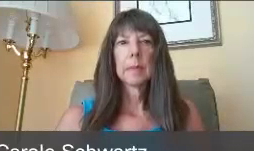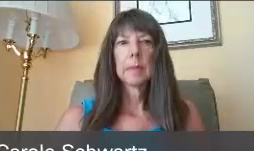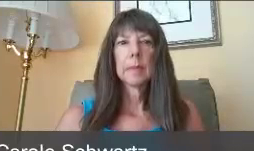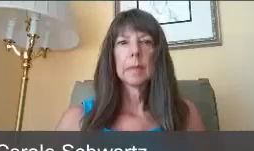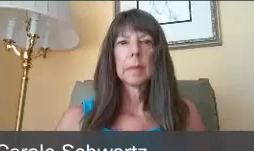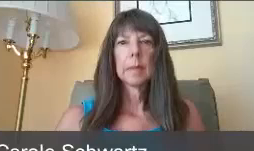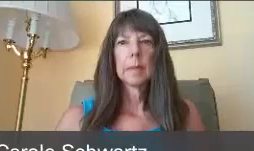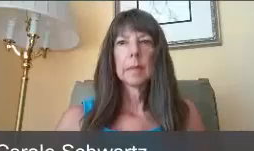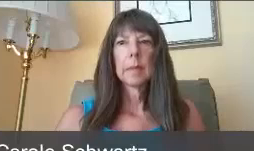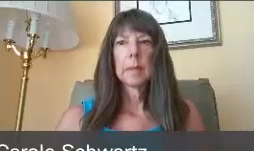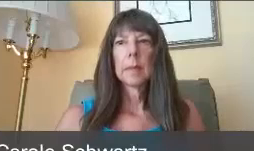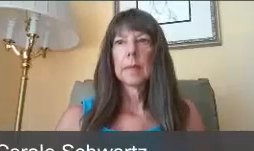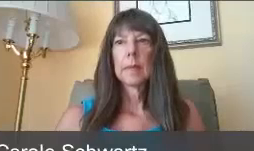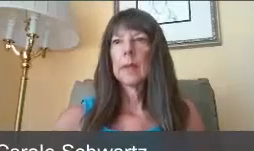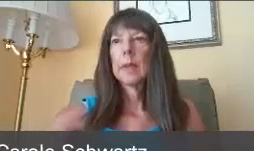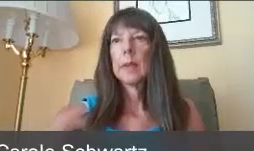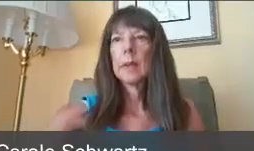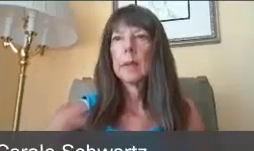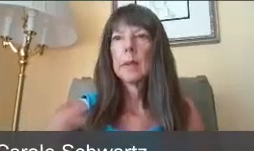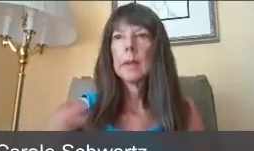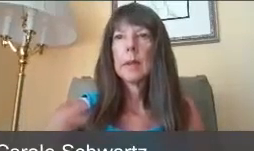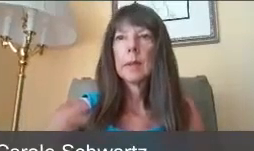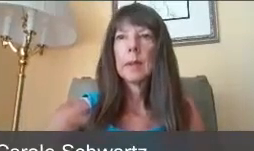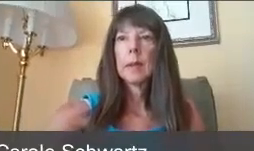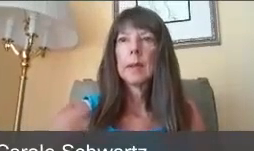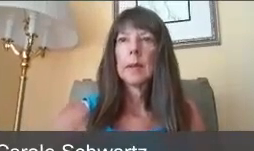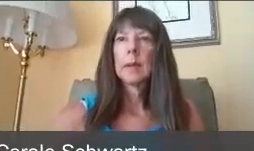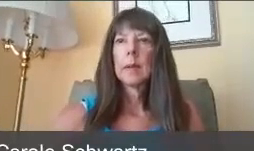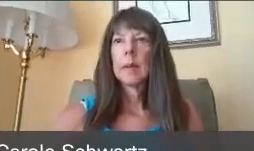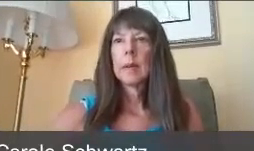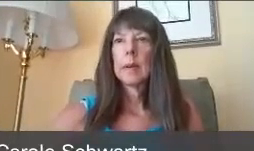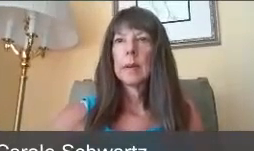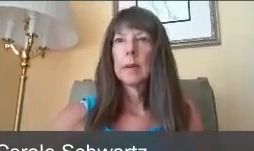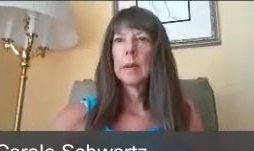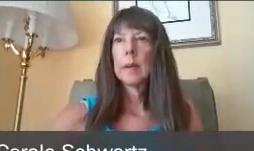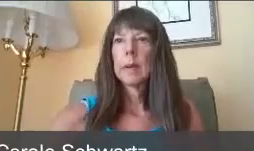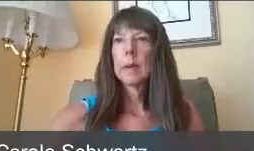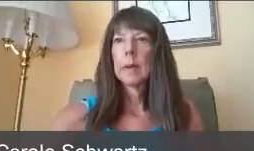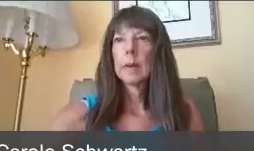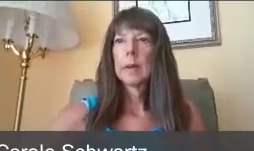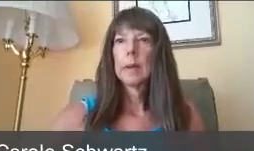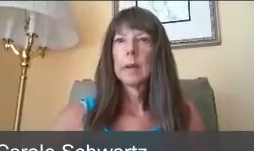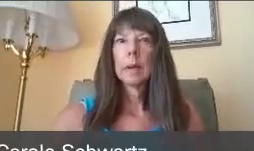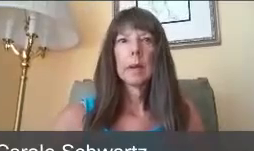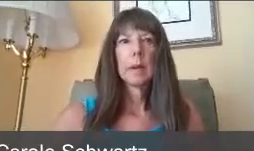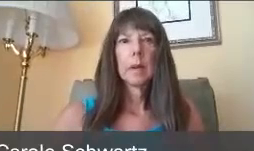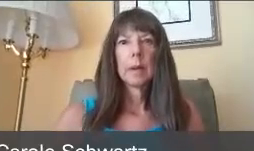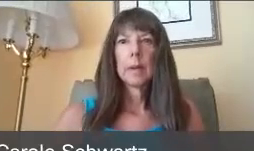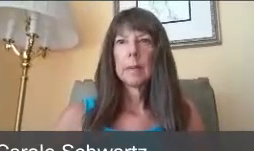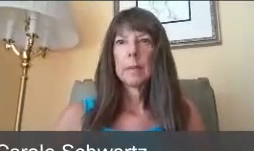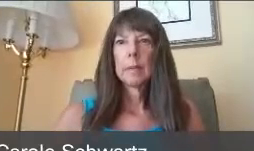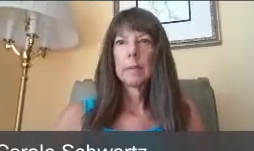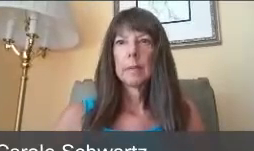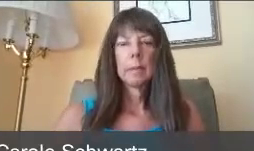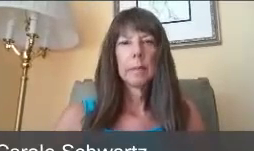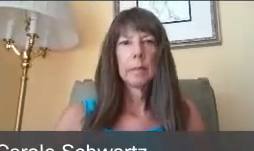physician assistant year 2. We try to there are over 1,000 students in the program, so we are very lucky